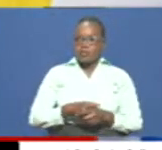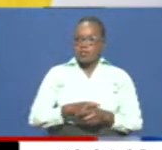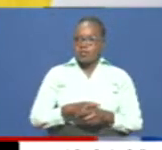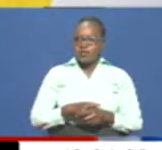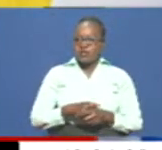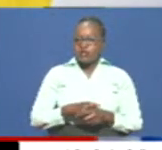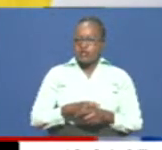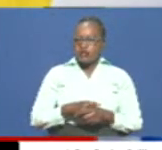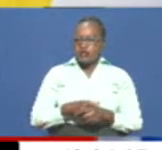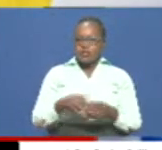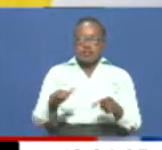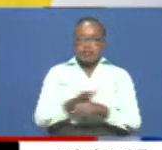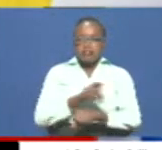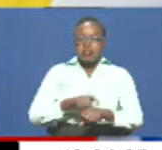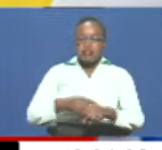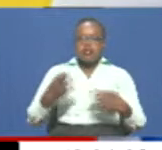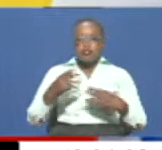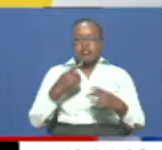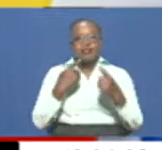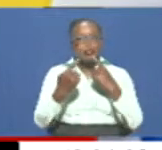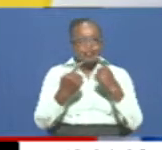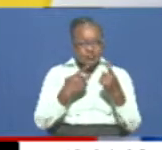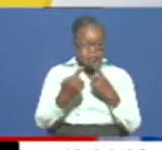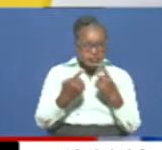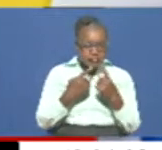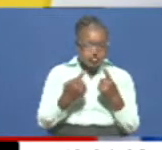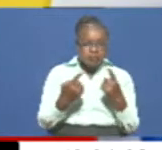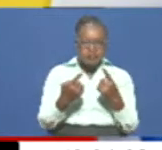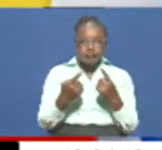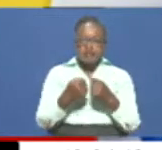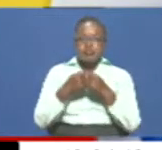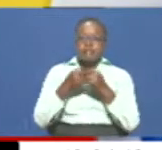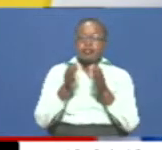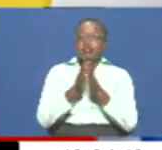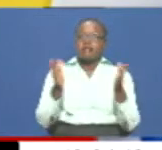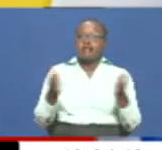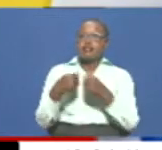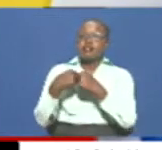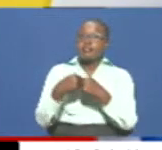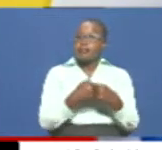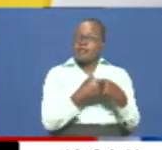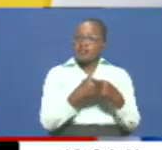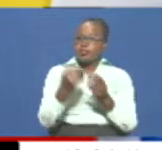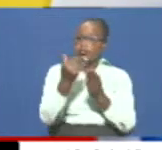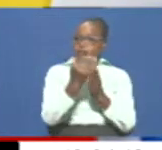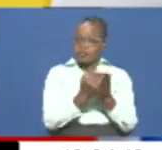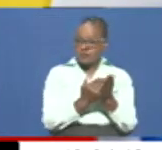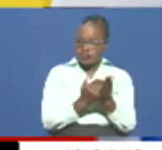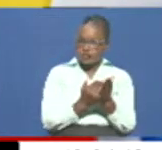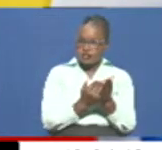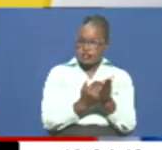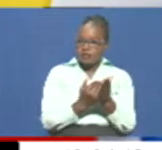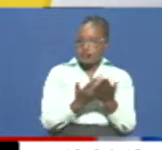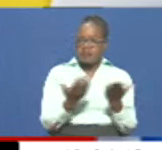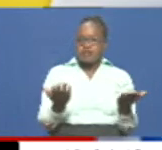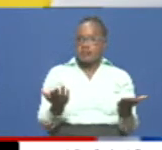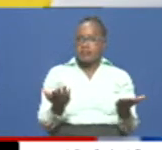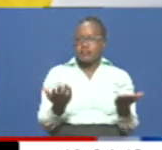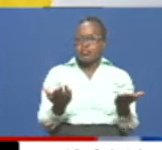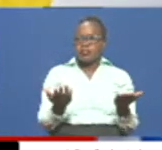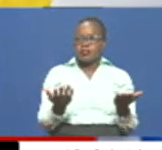talk, and they can say that our biggest challenge is in our strategy on how to